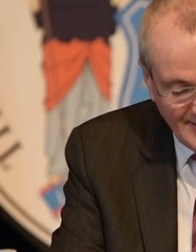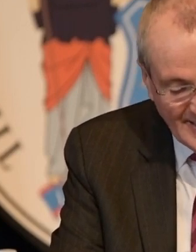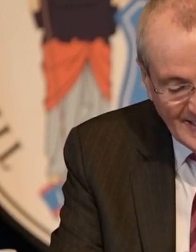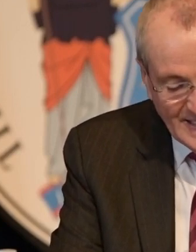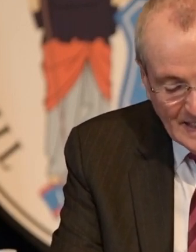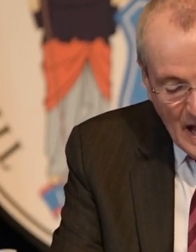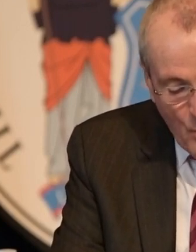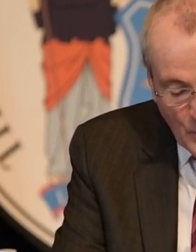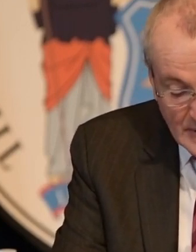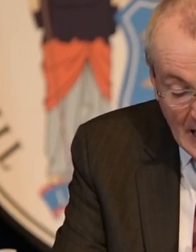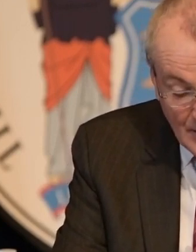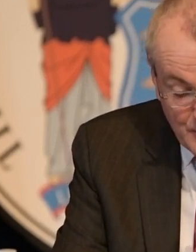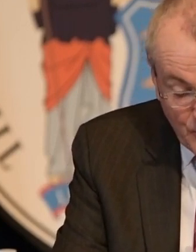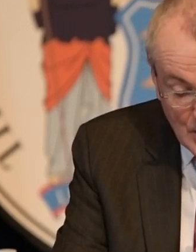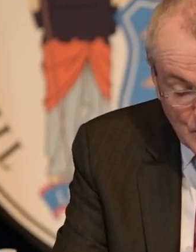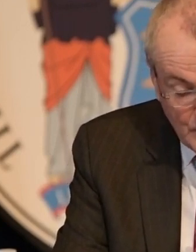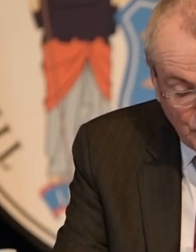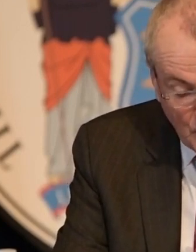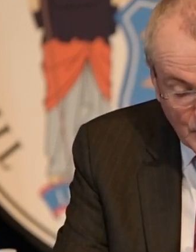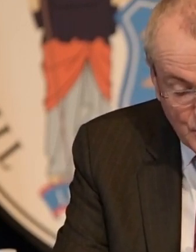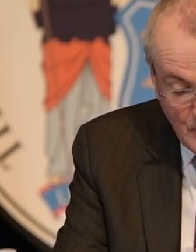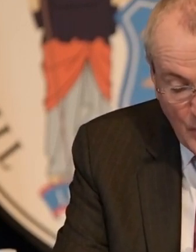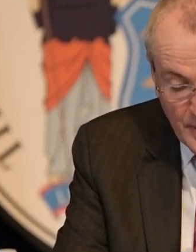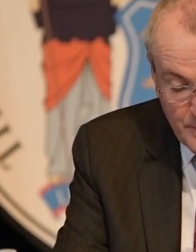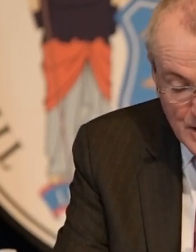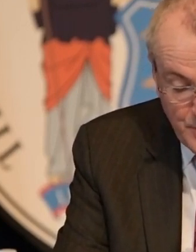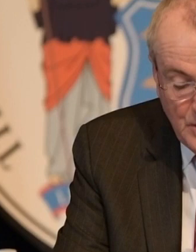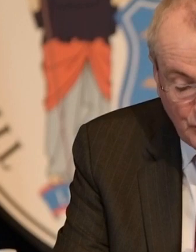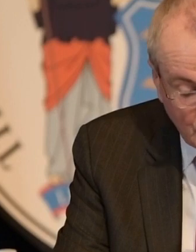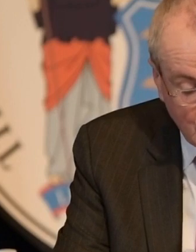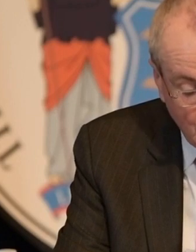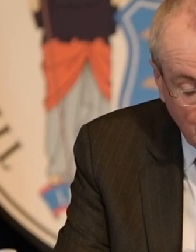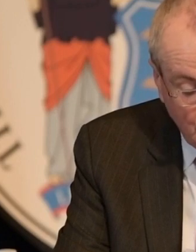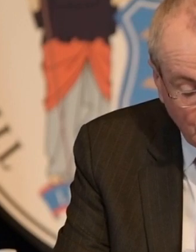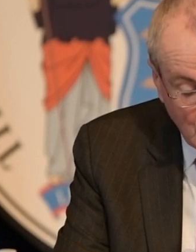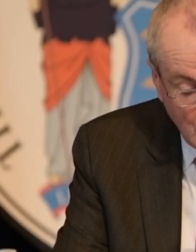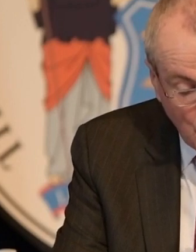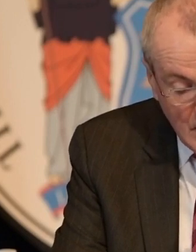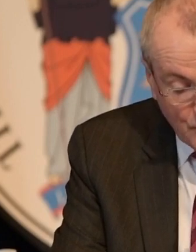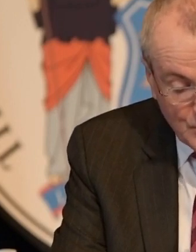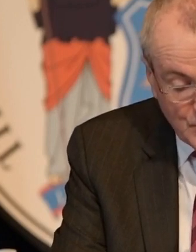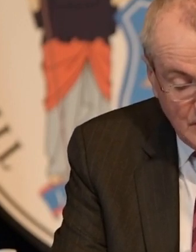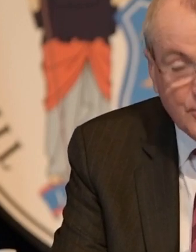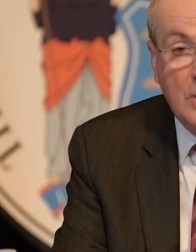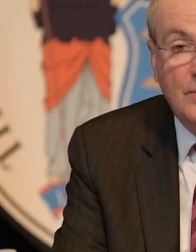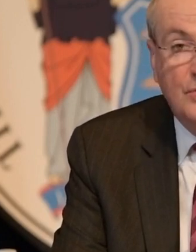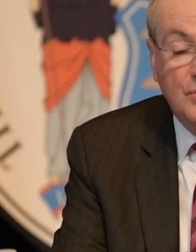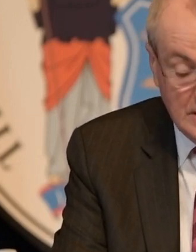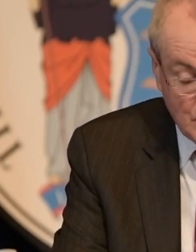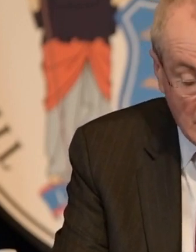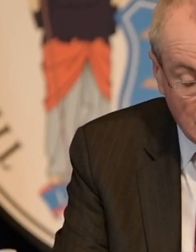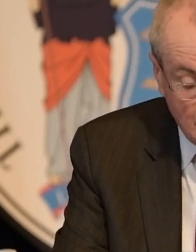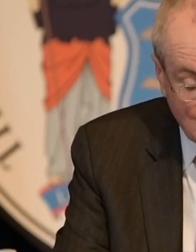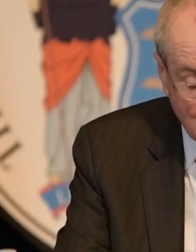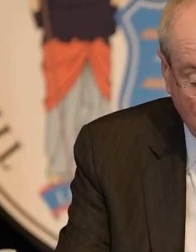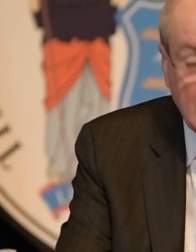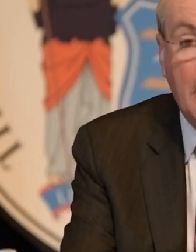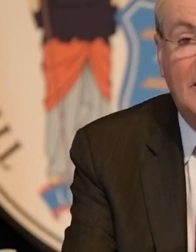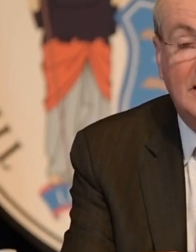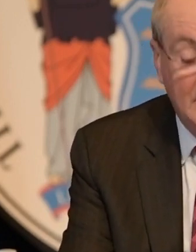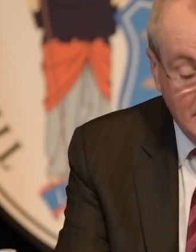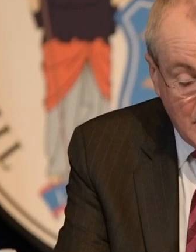Finally, I want to acknowledge, before I turn things over to Judy, one of the best pieces of good news we have received throughout this entire